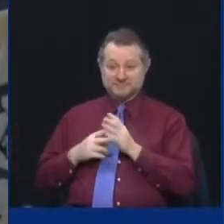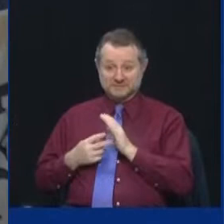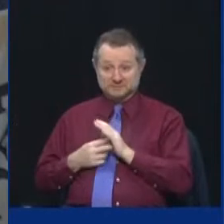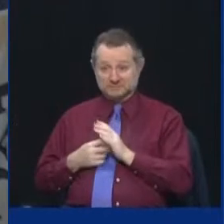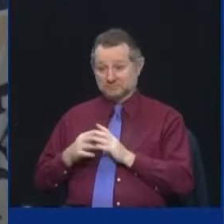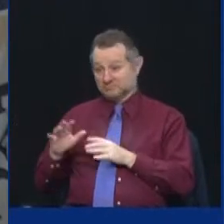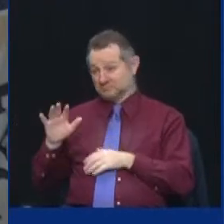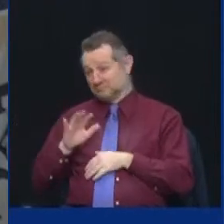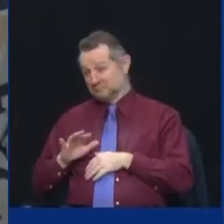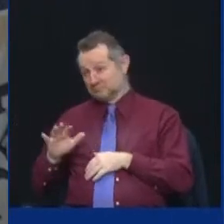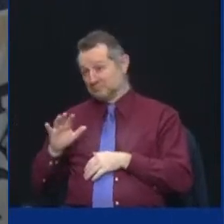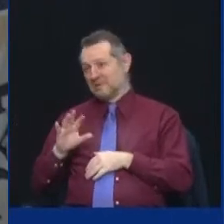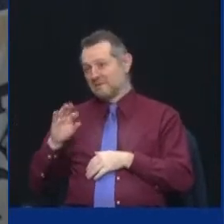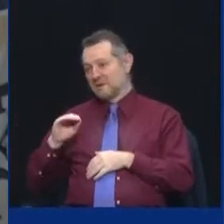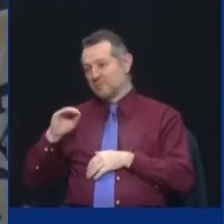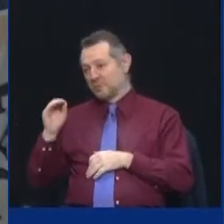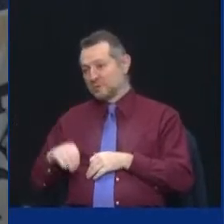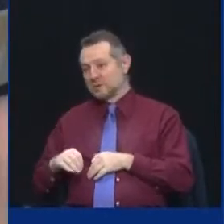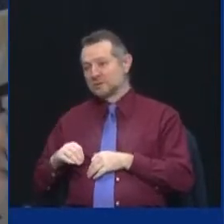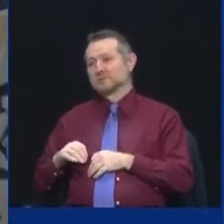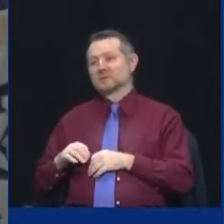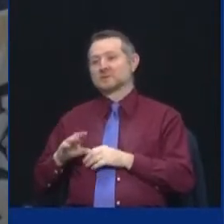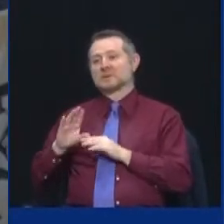half of the seating capacity.